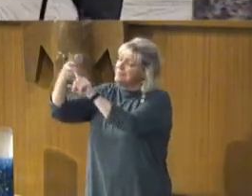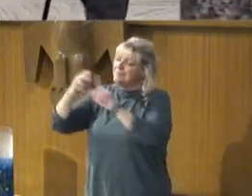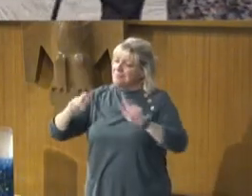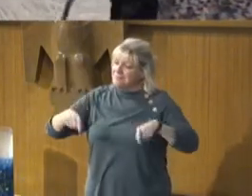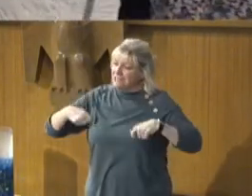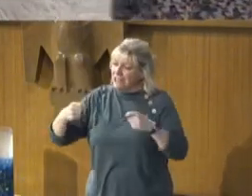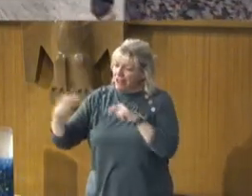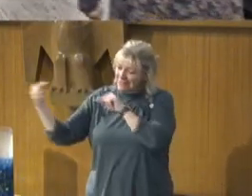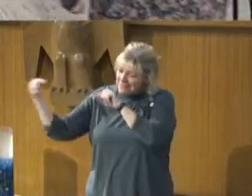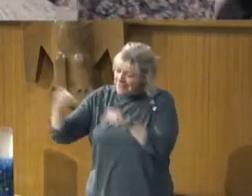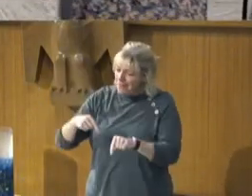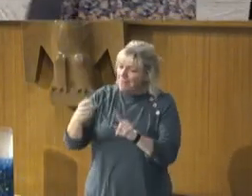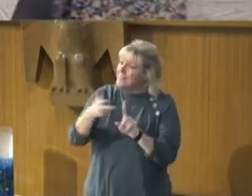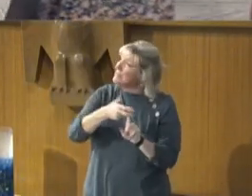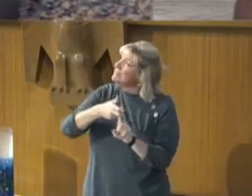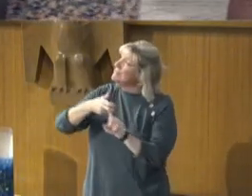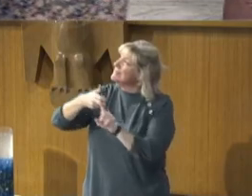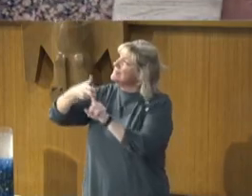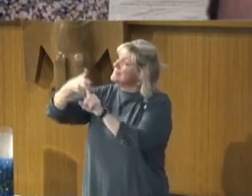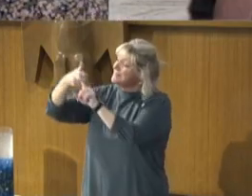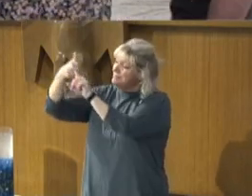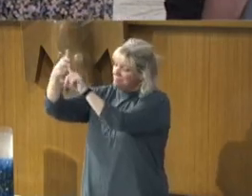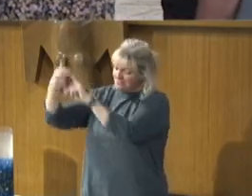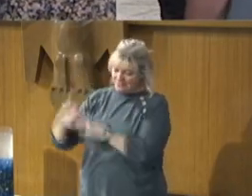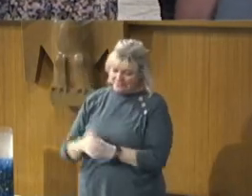chariot's coming,